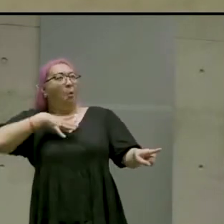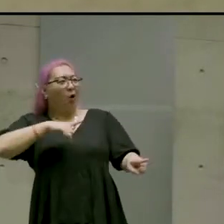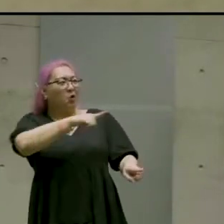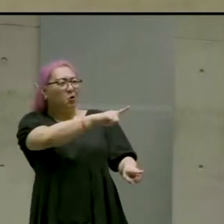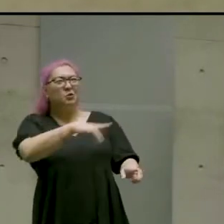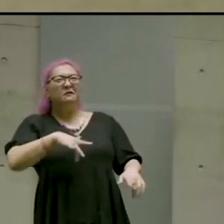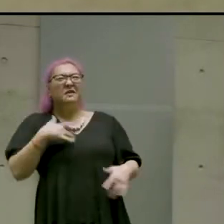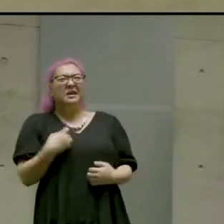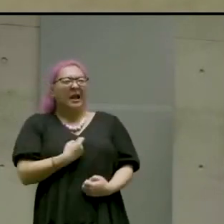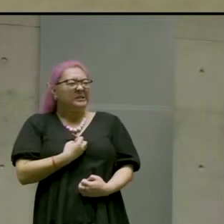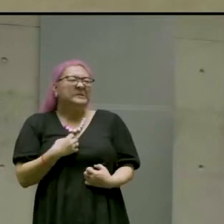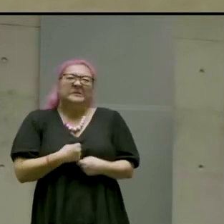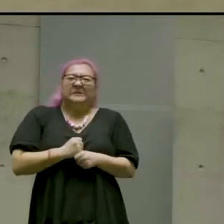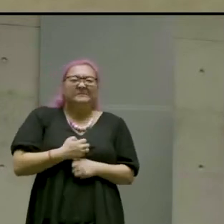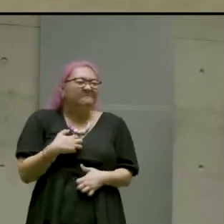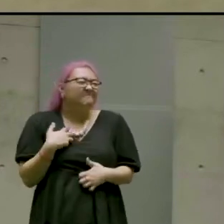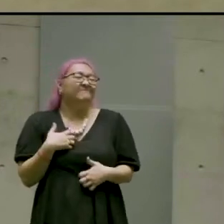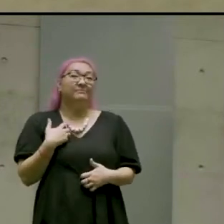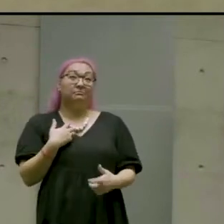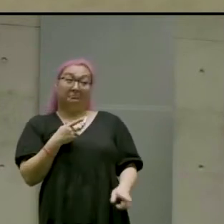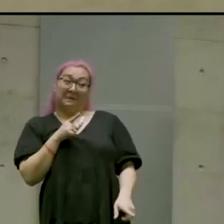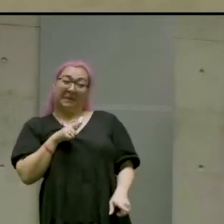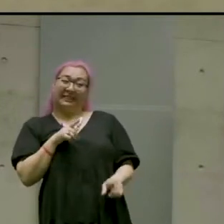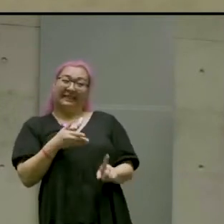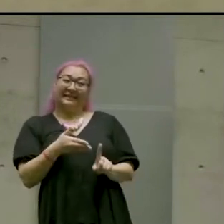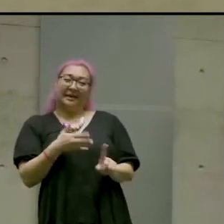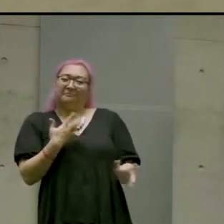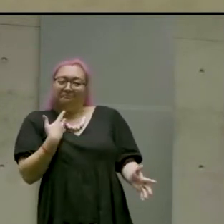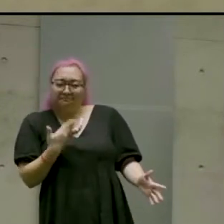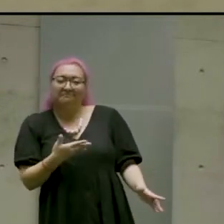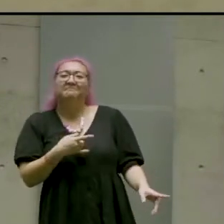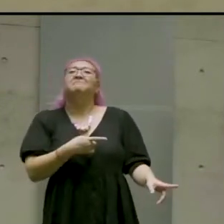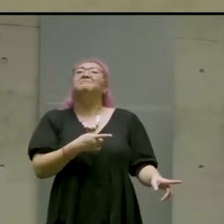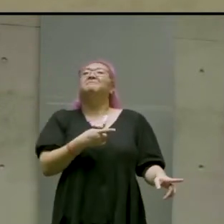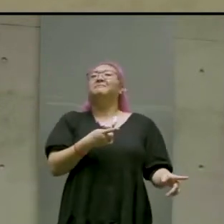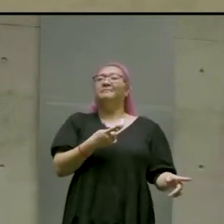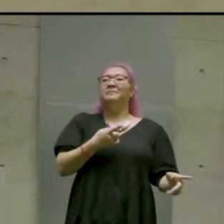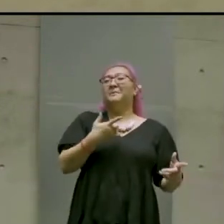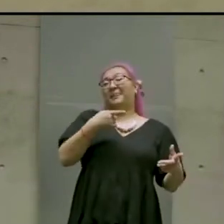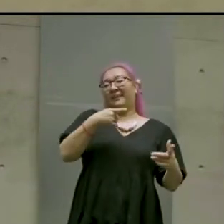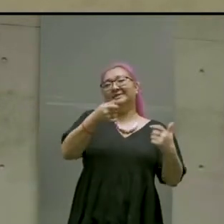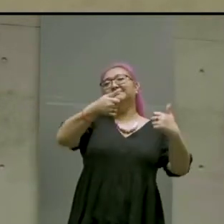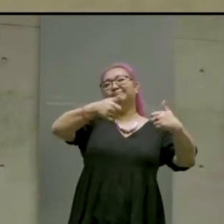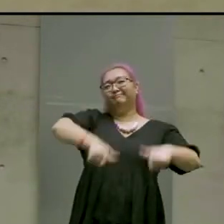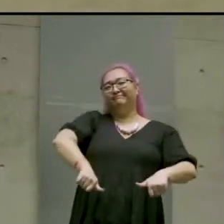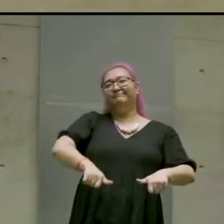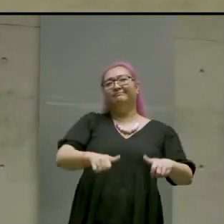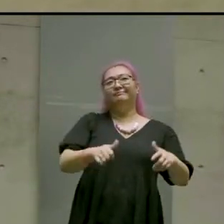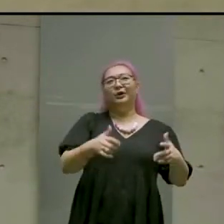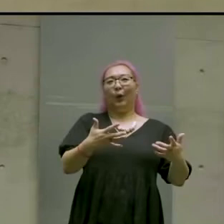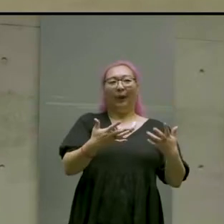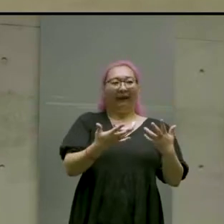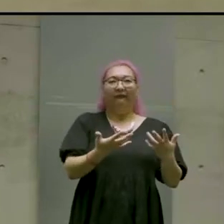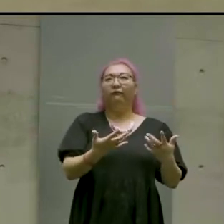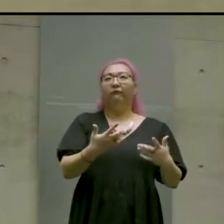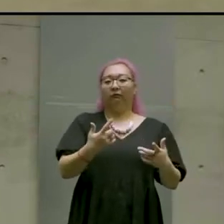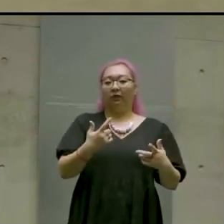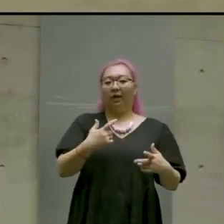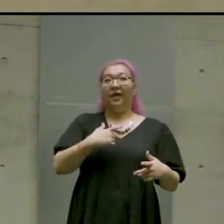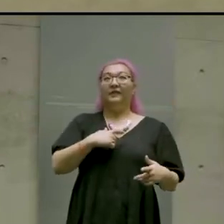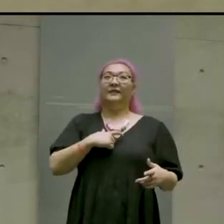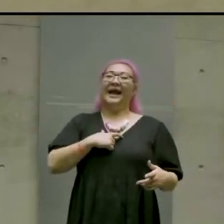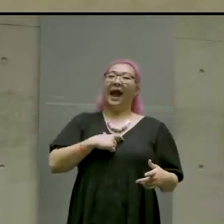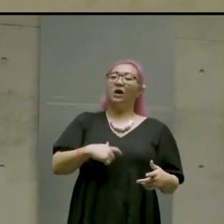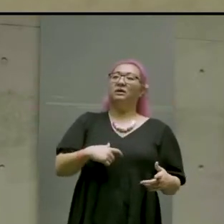the character is. But I think unintentionally, perhaps, it ended up, if you have too strong a voice for a character that's meant